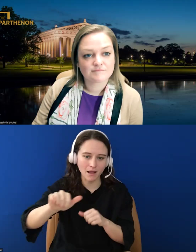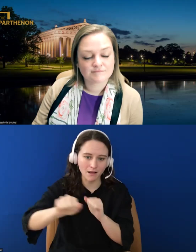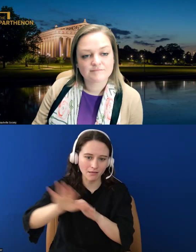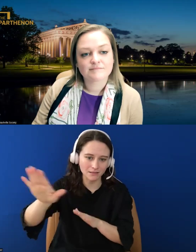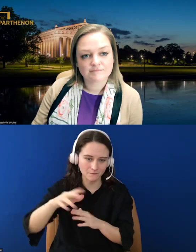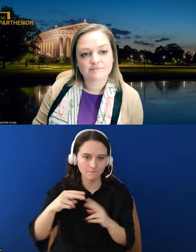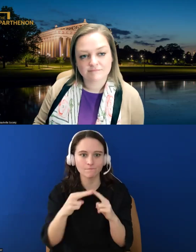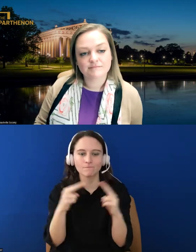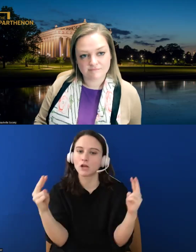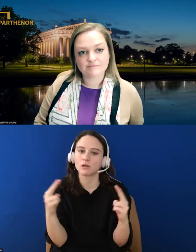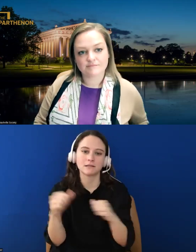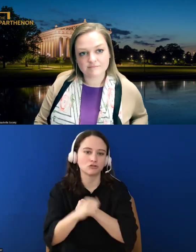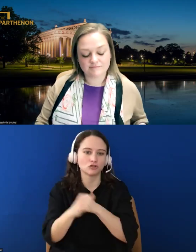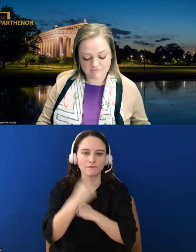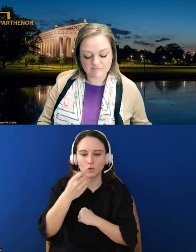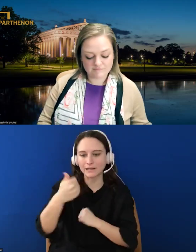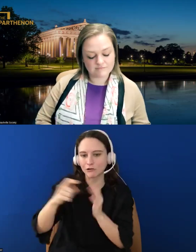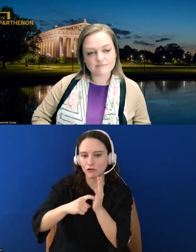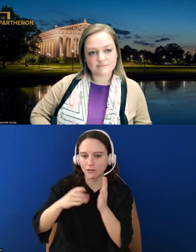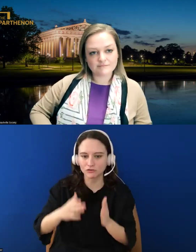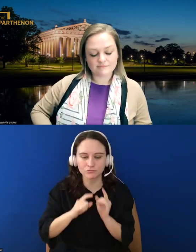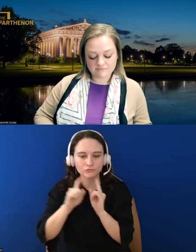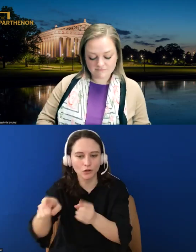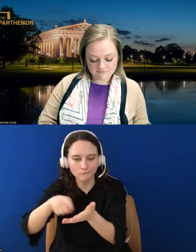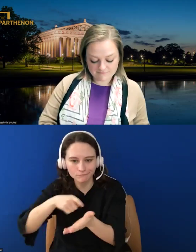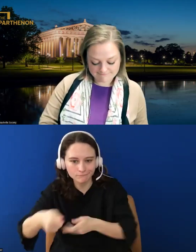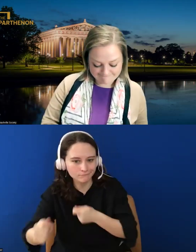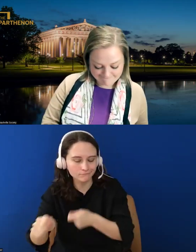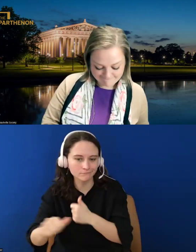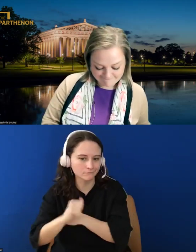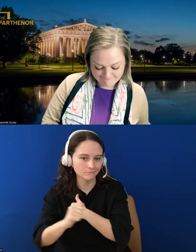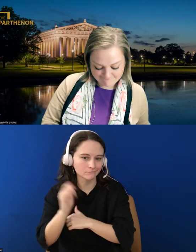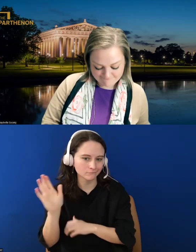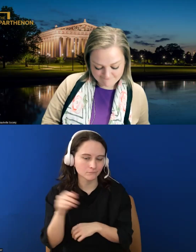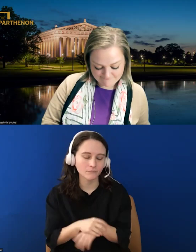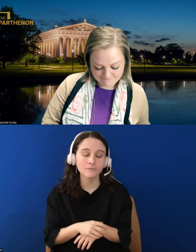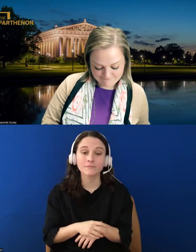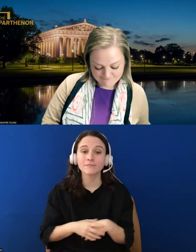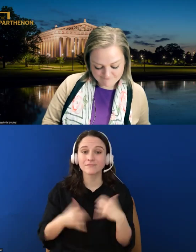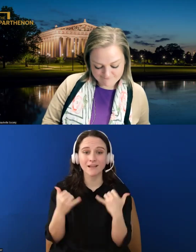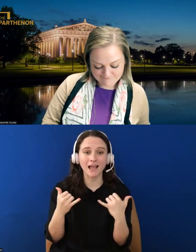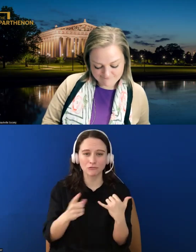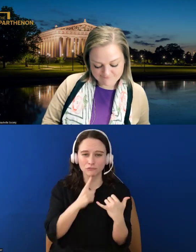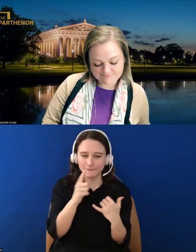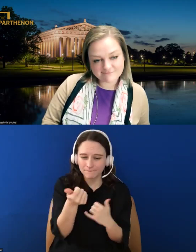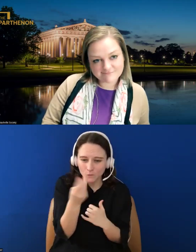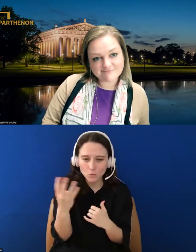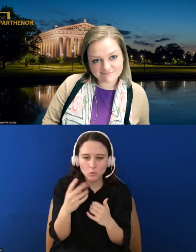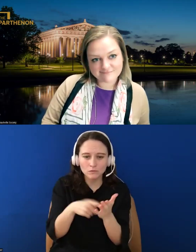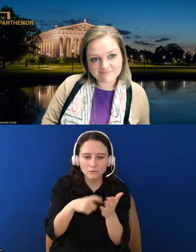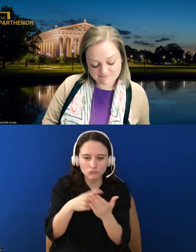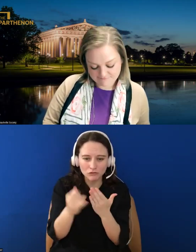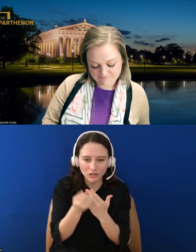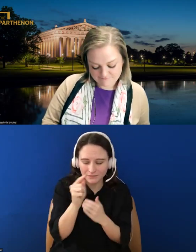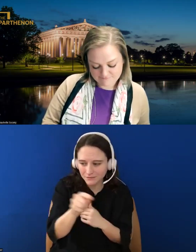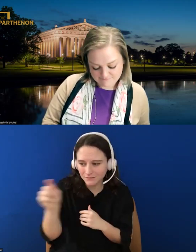for archaeologists to go to this area to work. So basically, even now, there are just a few archaeological projects in this region.